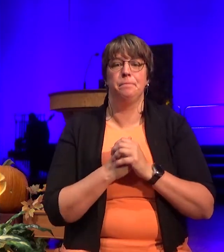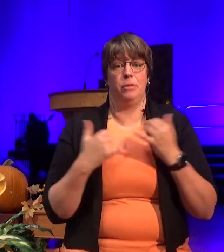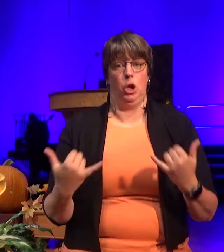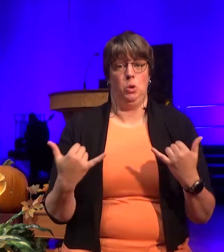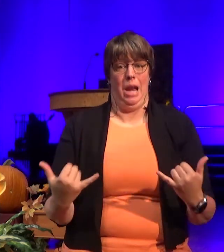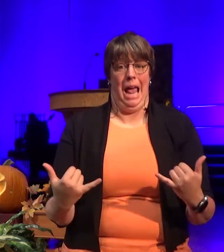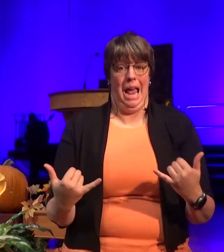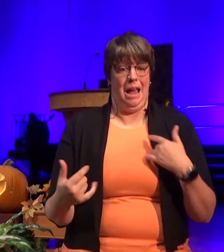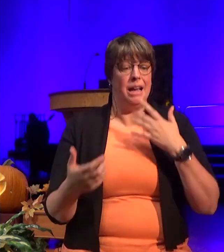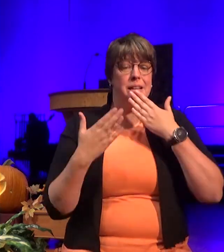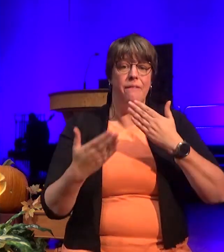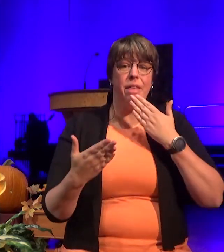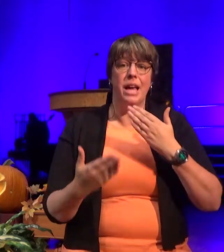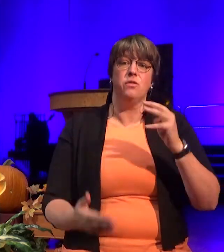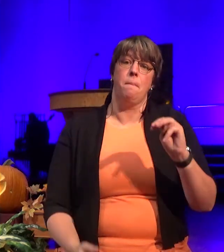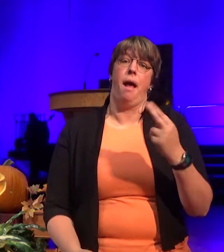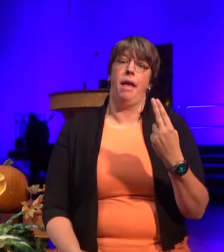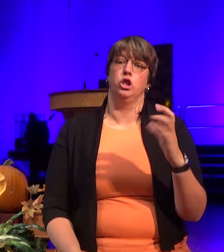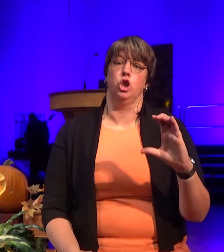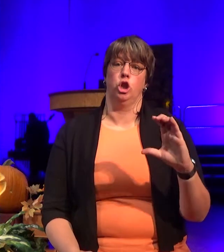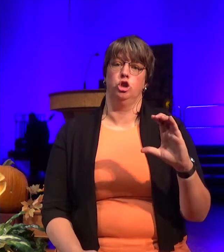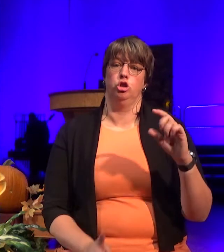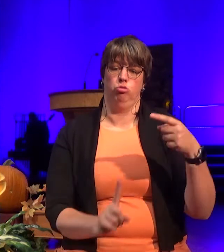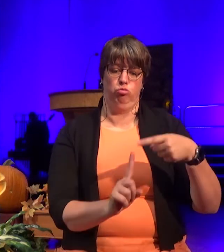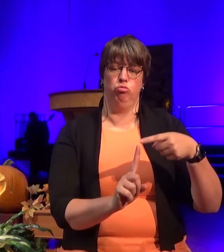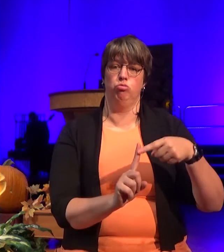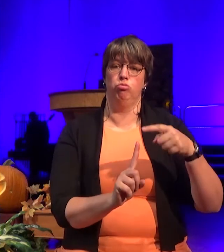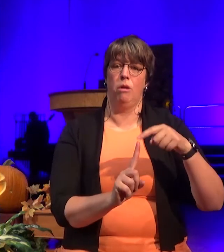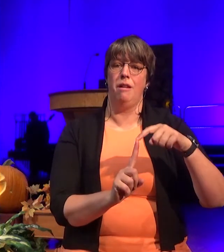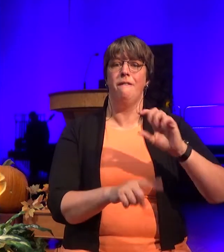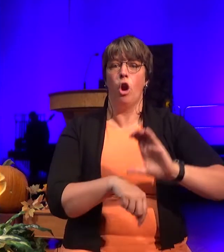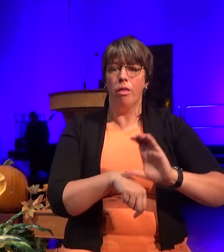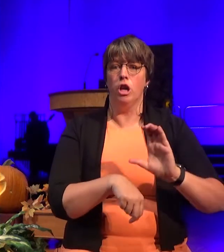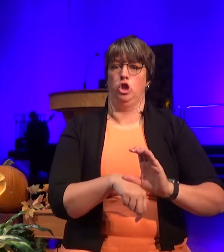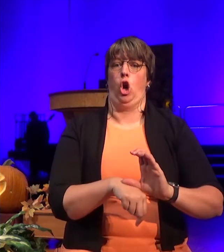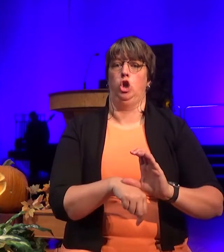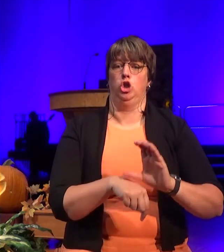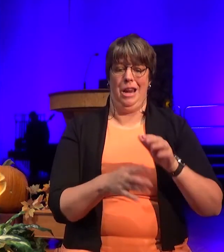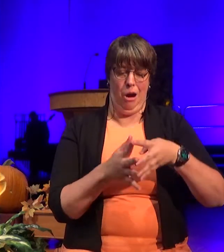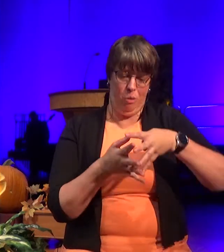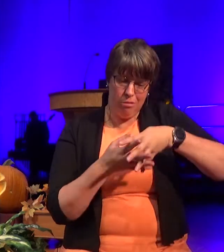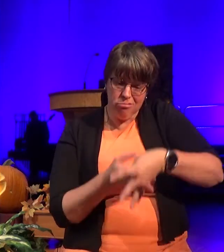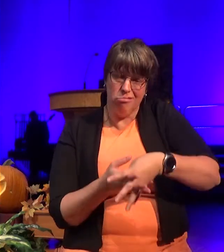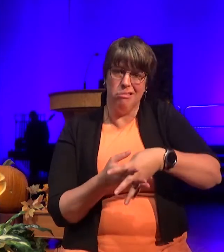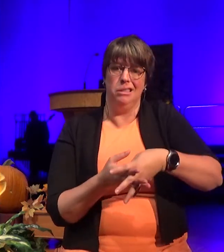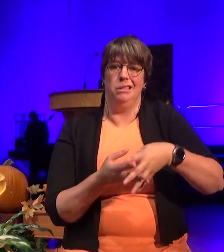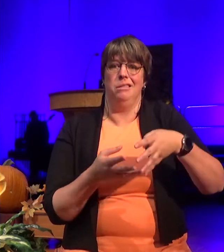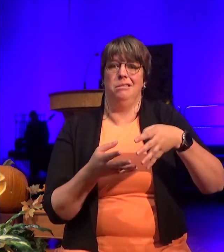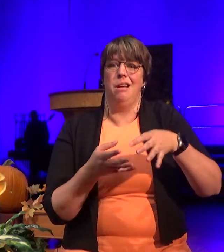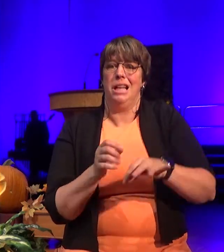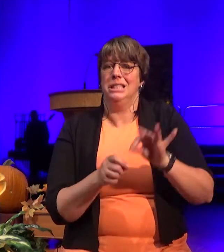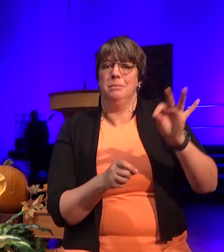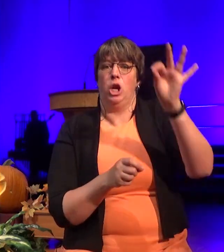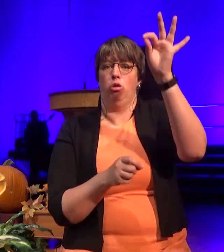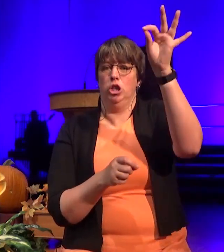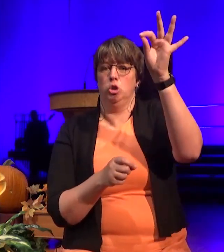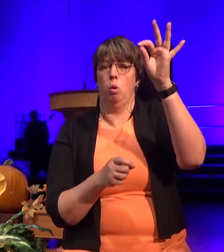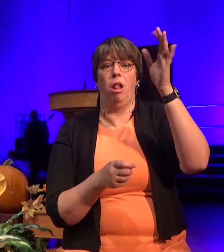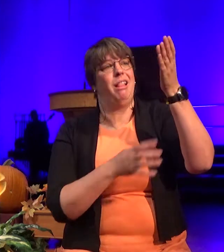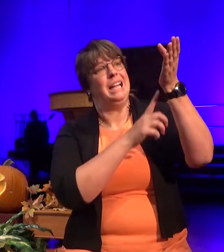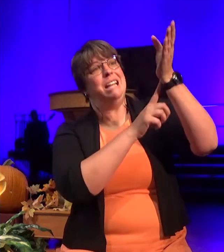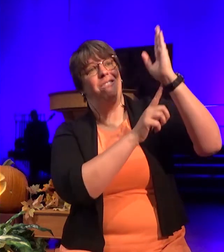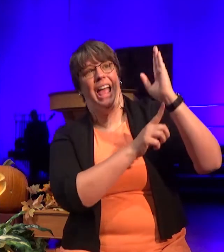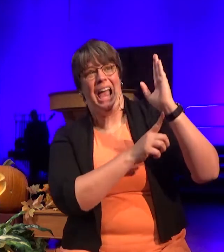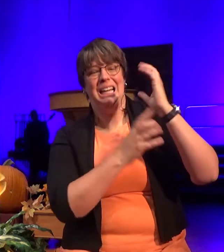Church, for its very rootedness in that spiritual core of divine sacred